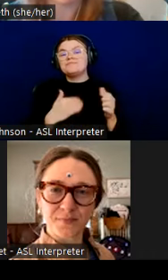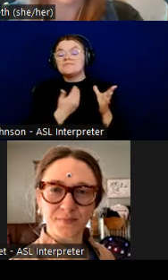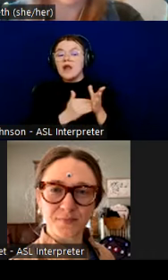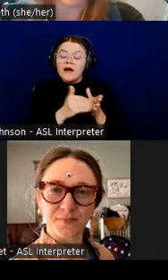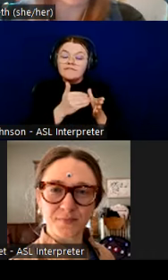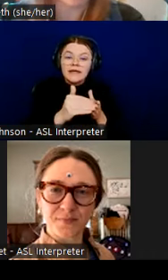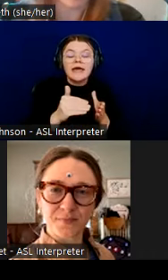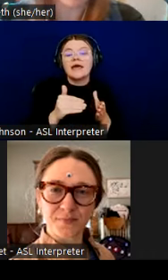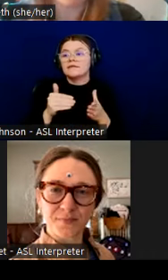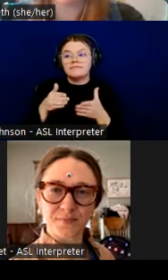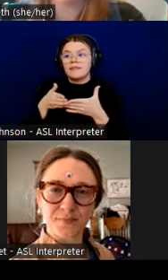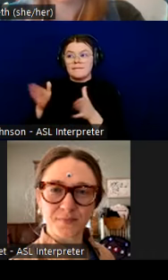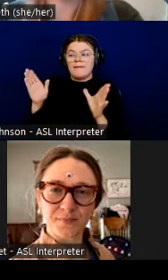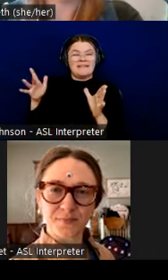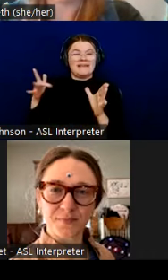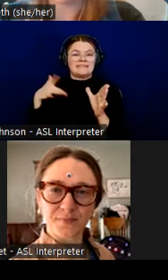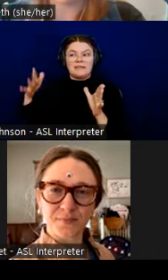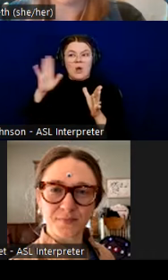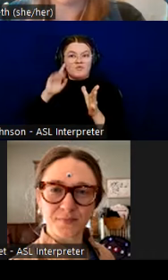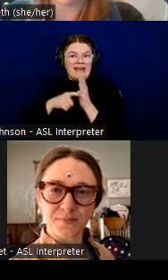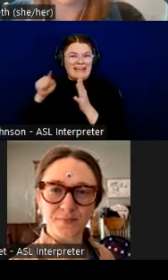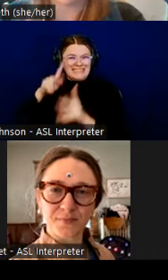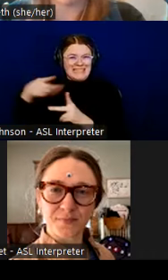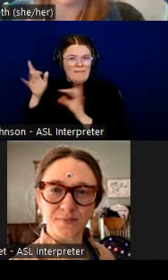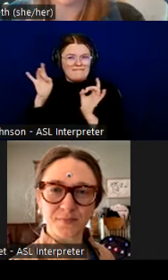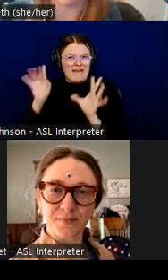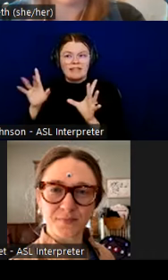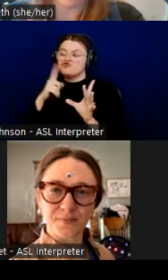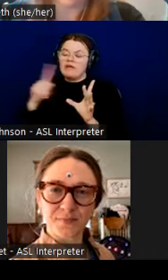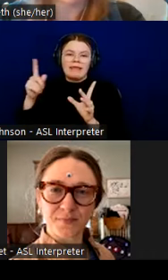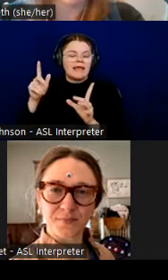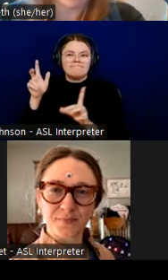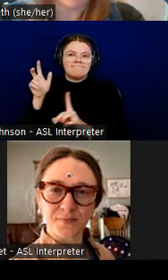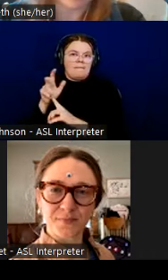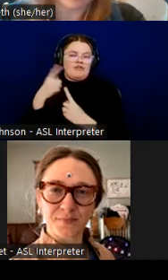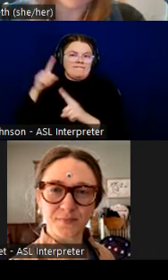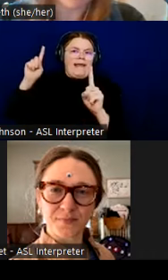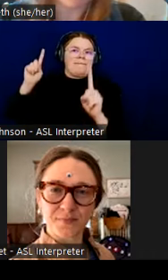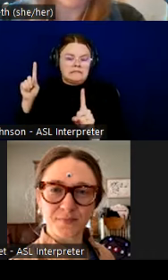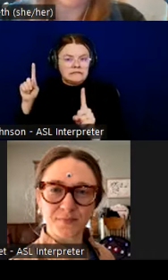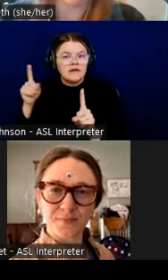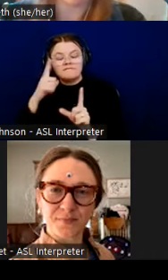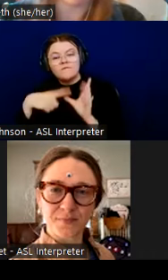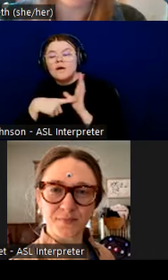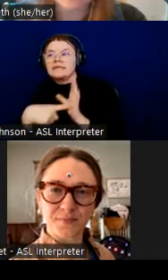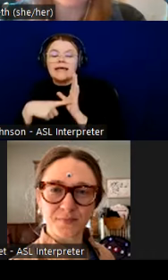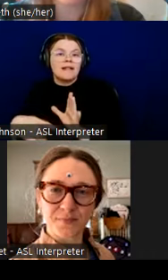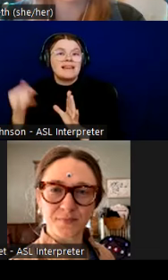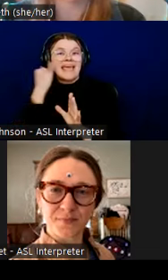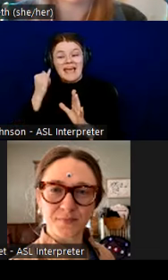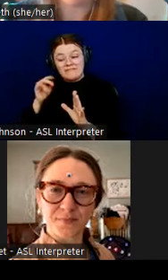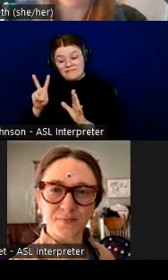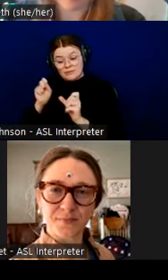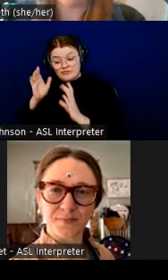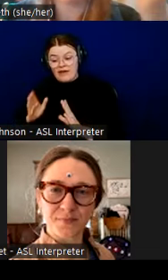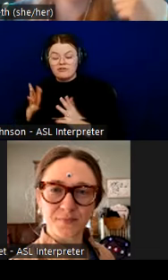the most sensational cases, the ones where a victim of abuse kills their abuser in retaliation